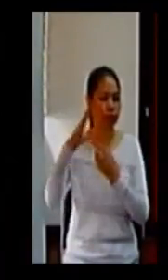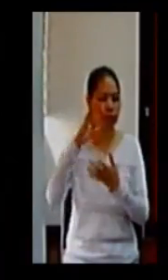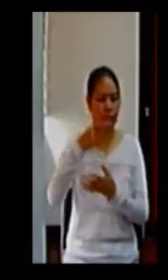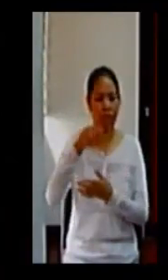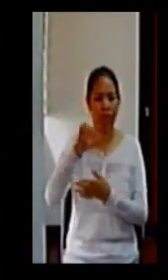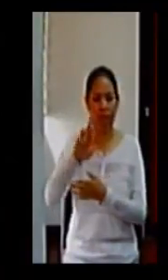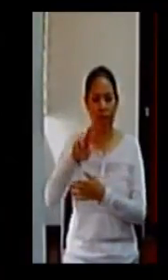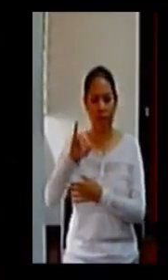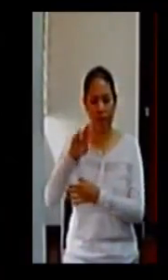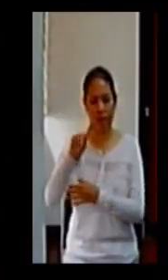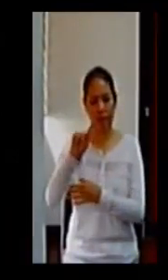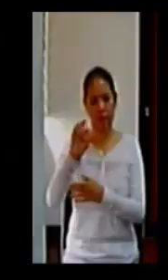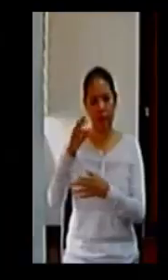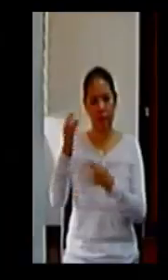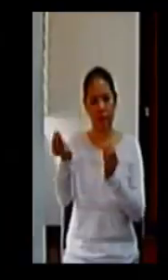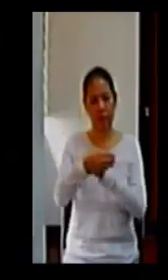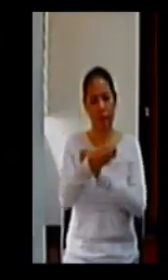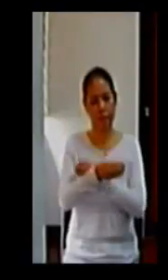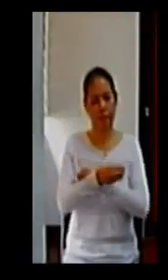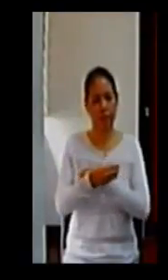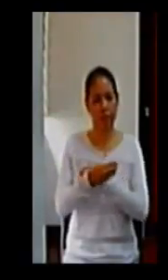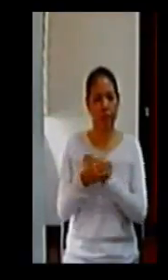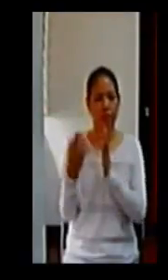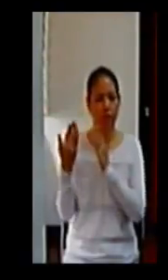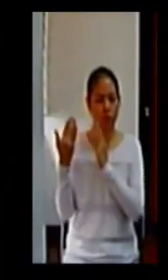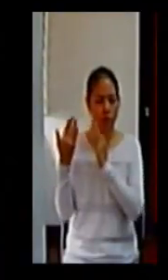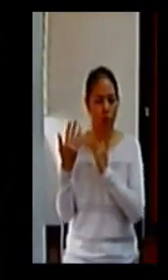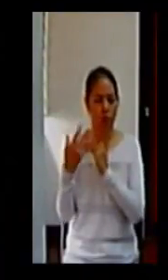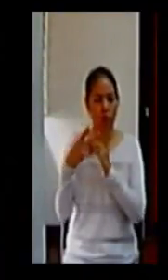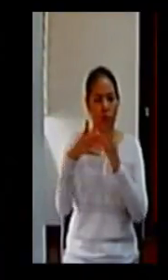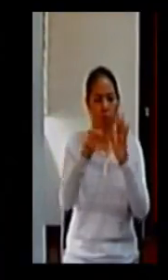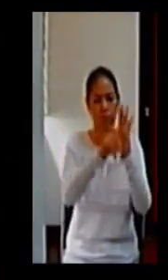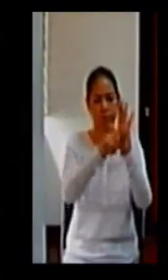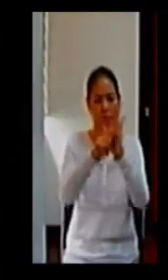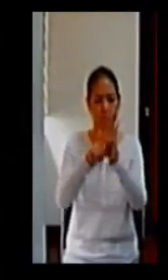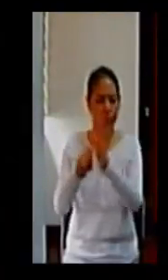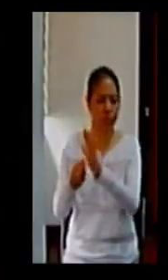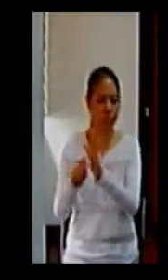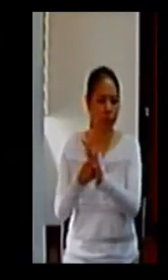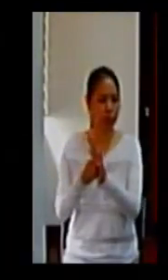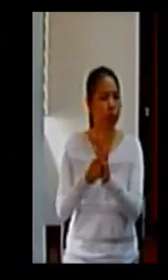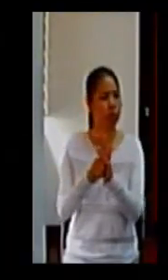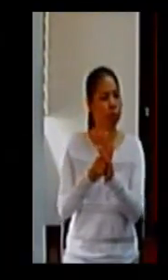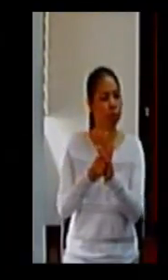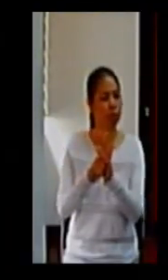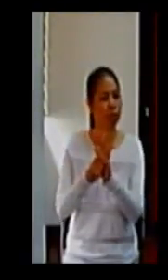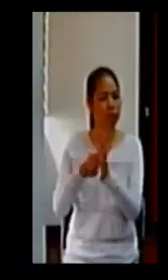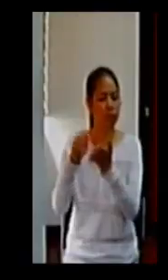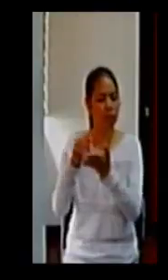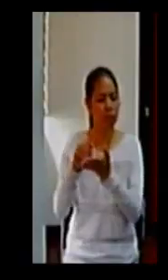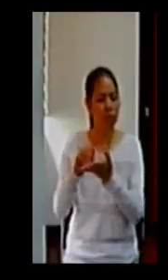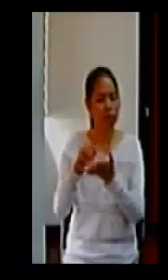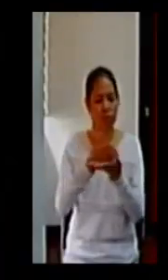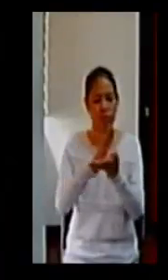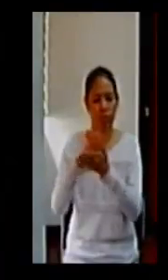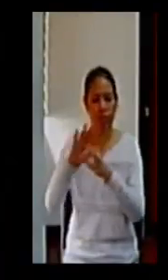Office. And we are offering their testimonies, Your Honors, so that they can share how higher